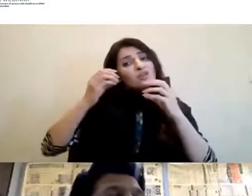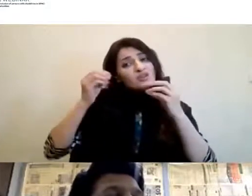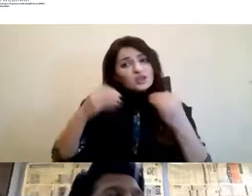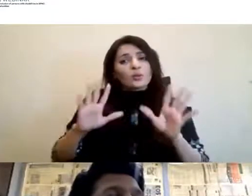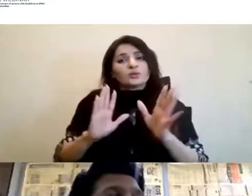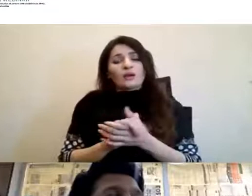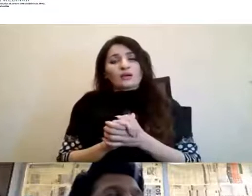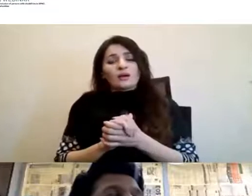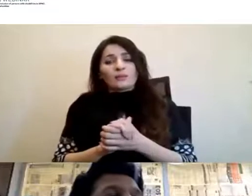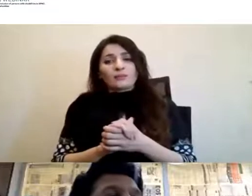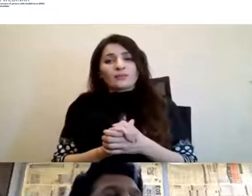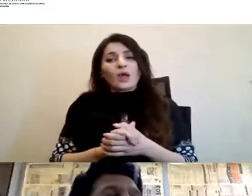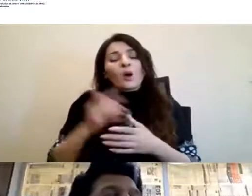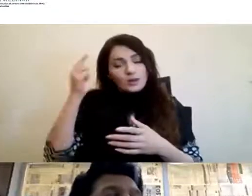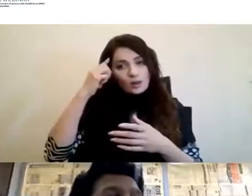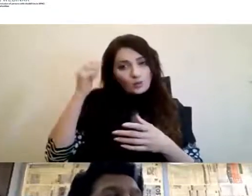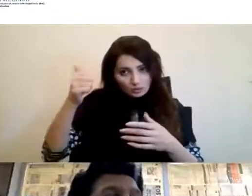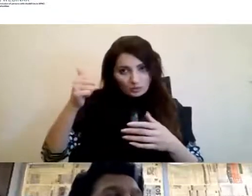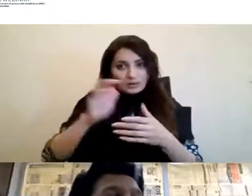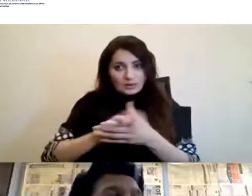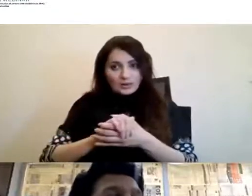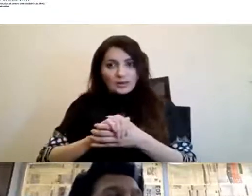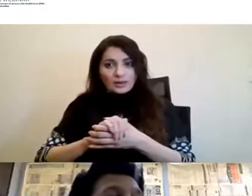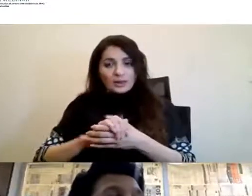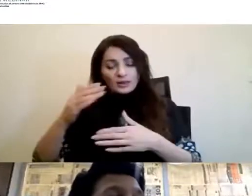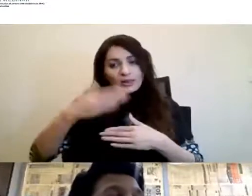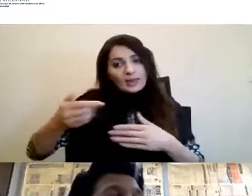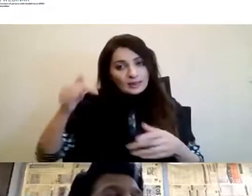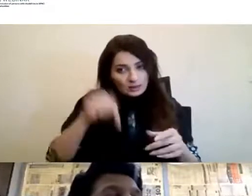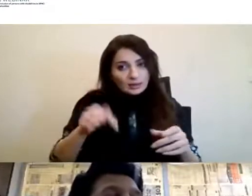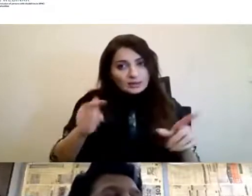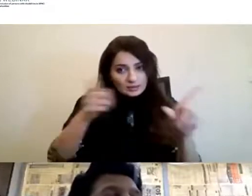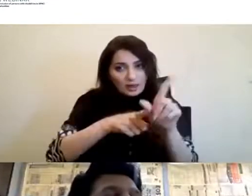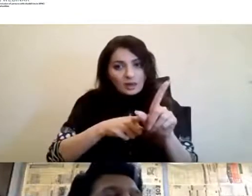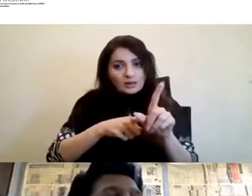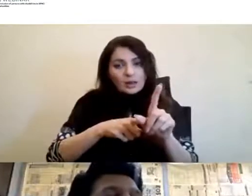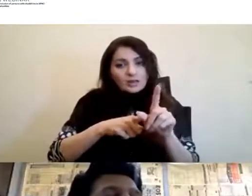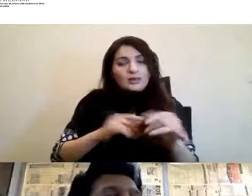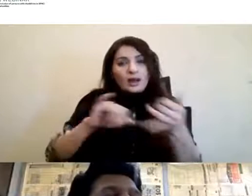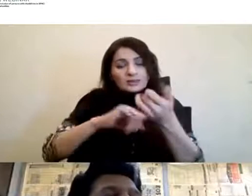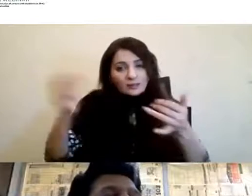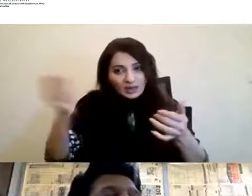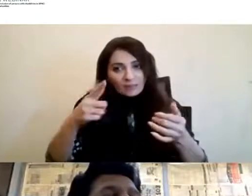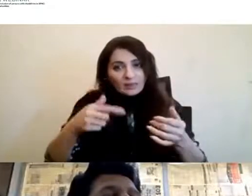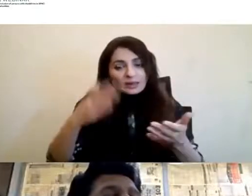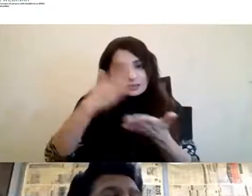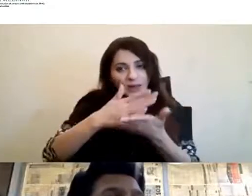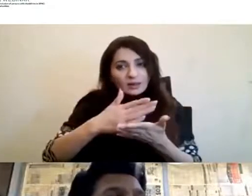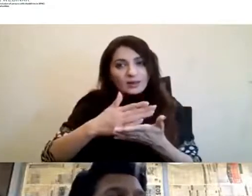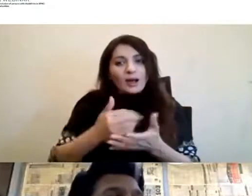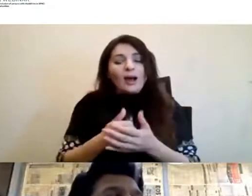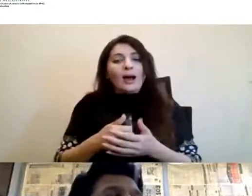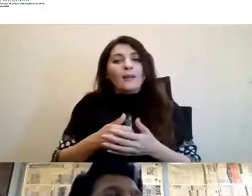what hopefully in this year, by September, we will be launching the AI services,